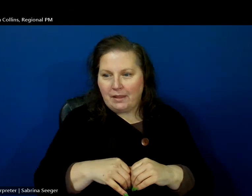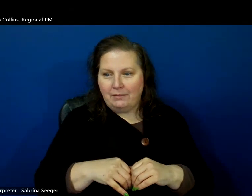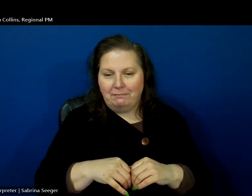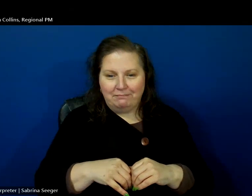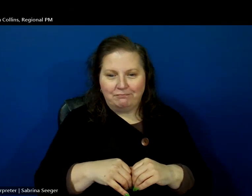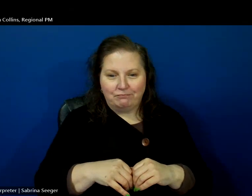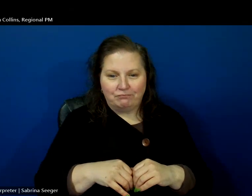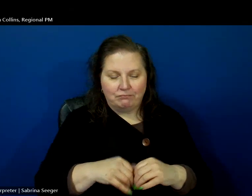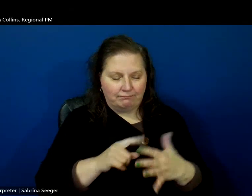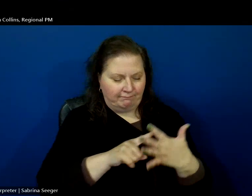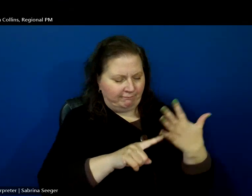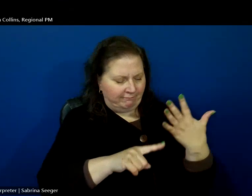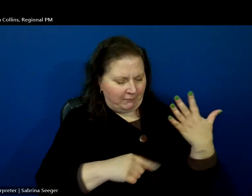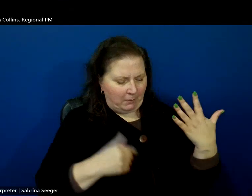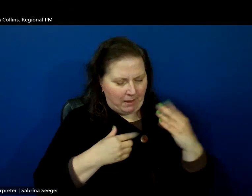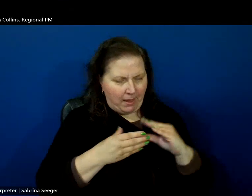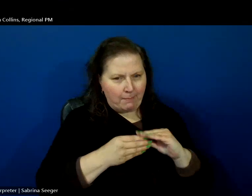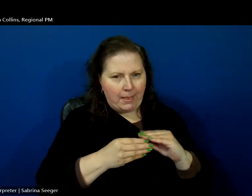covered most.